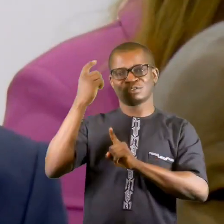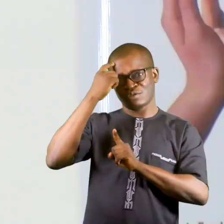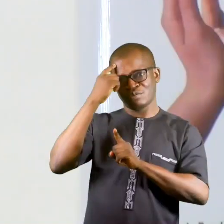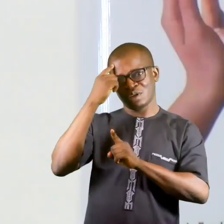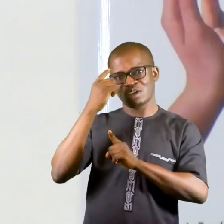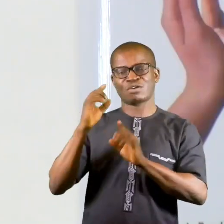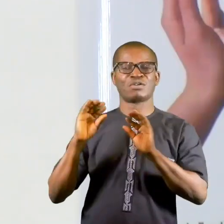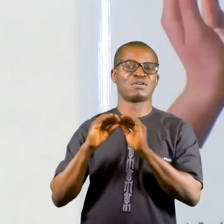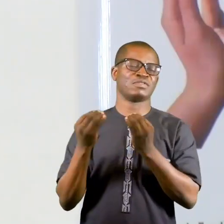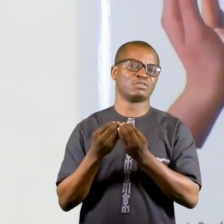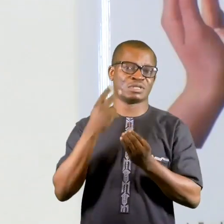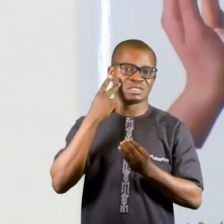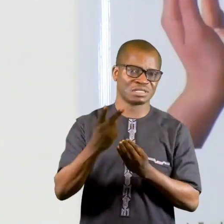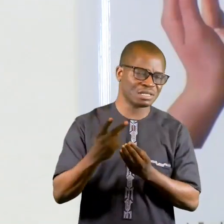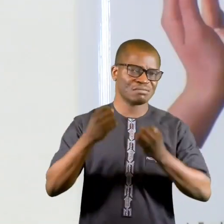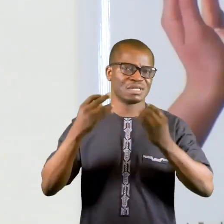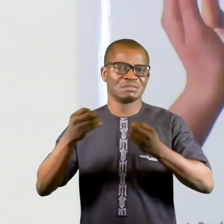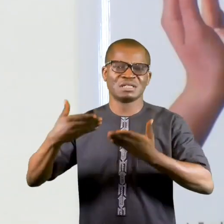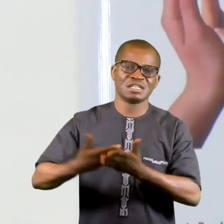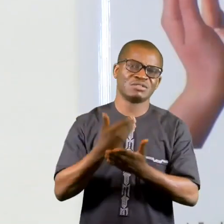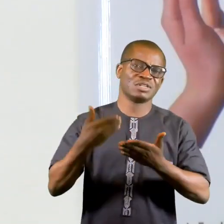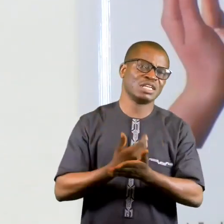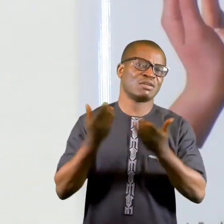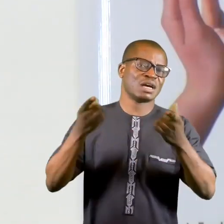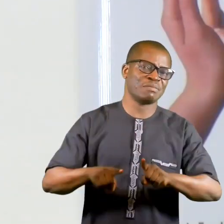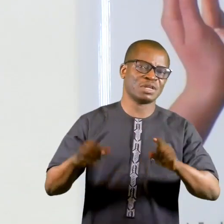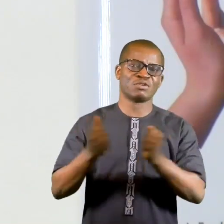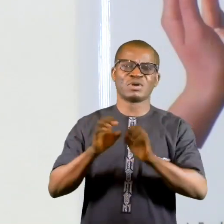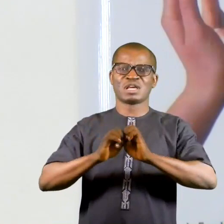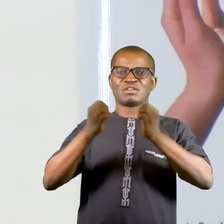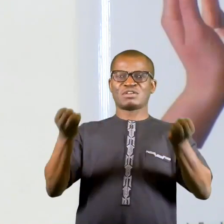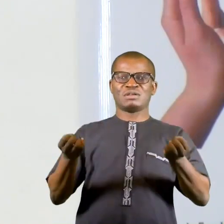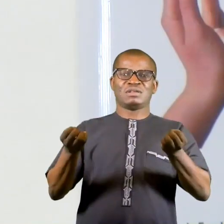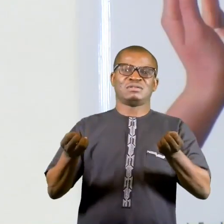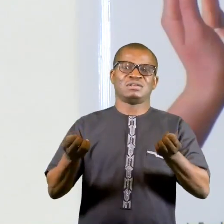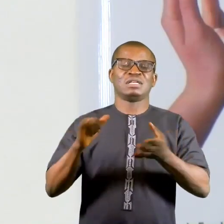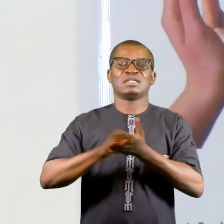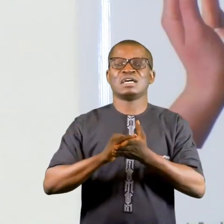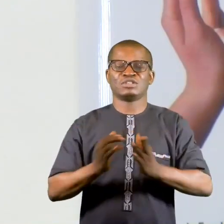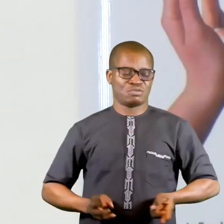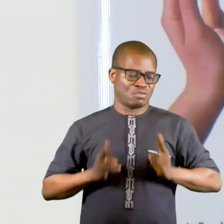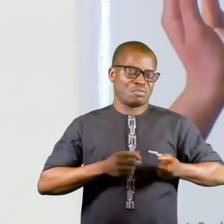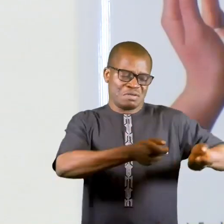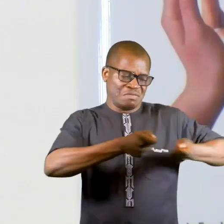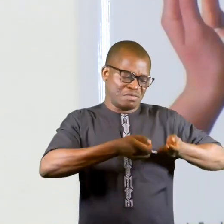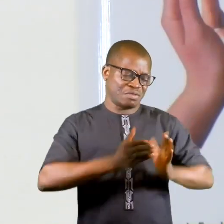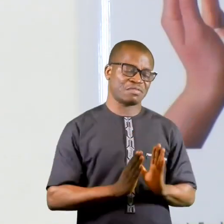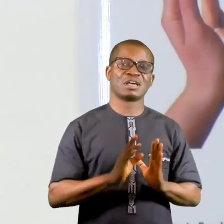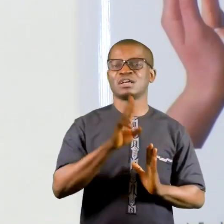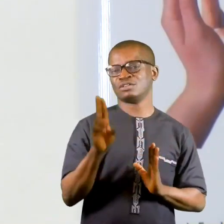We witnessed the emergence of new trends in human trafficking and the evolution of the antics used by human